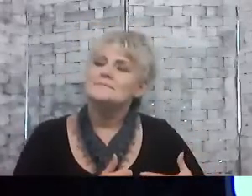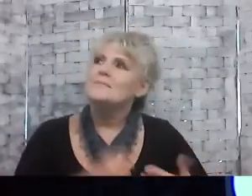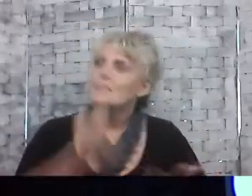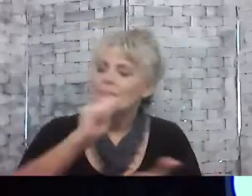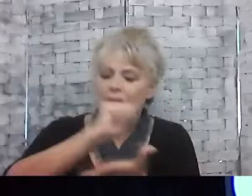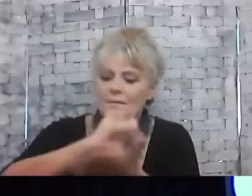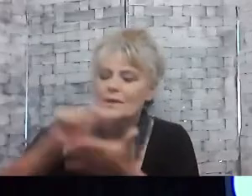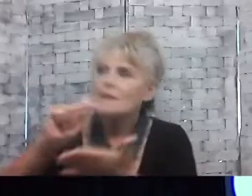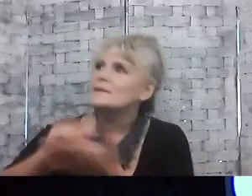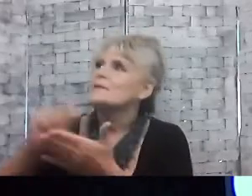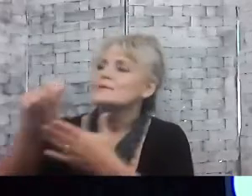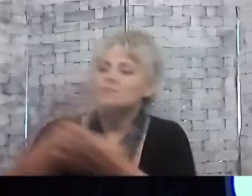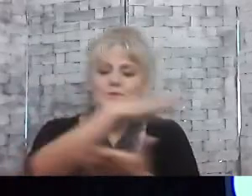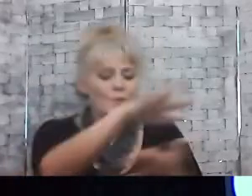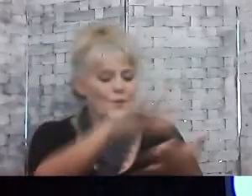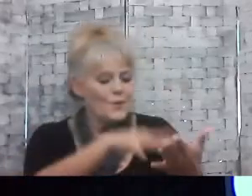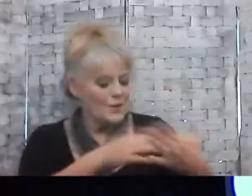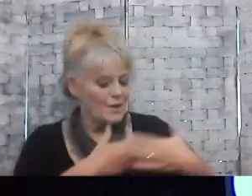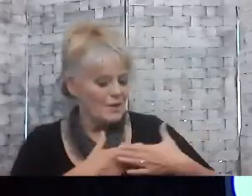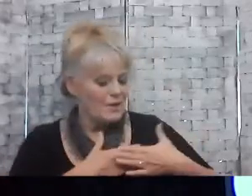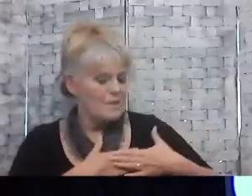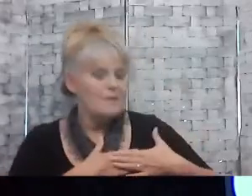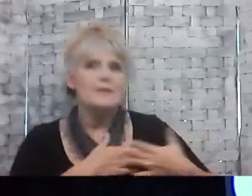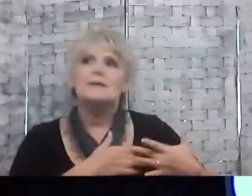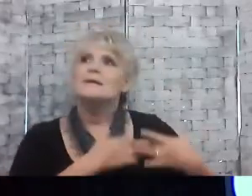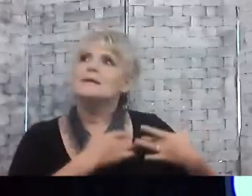Write your story, write your story.